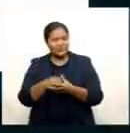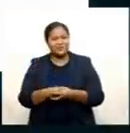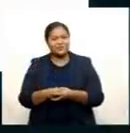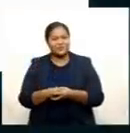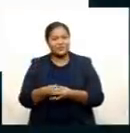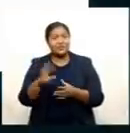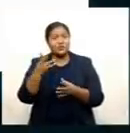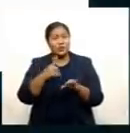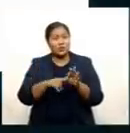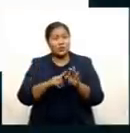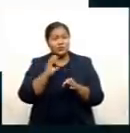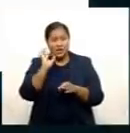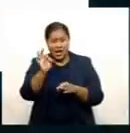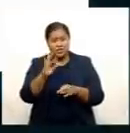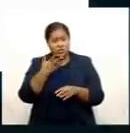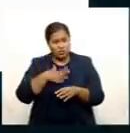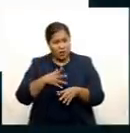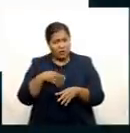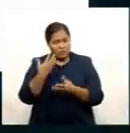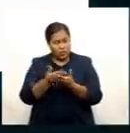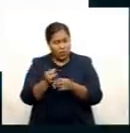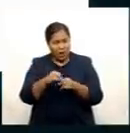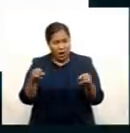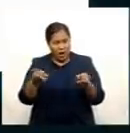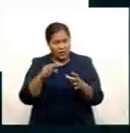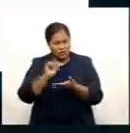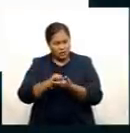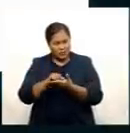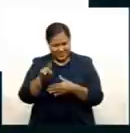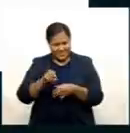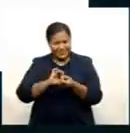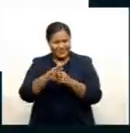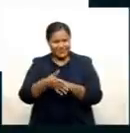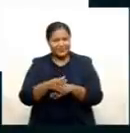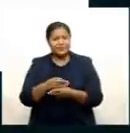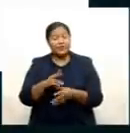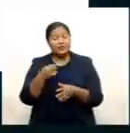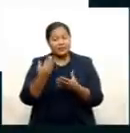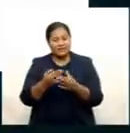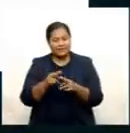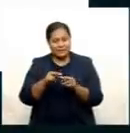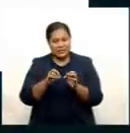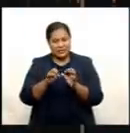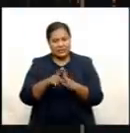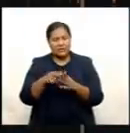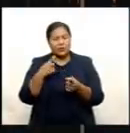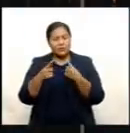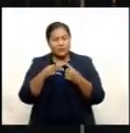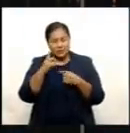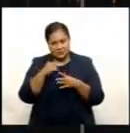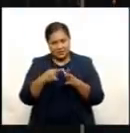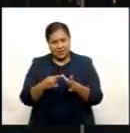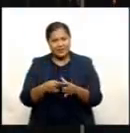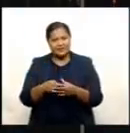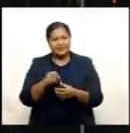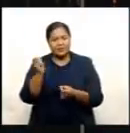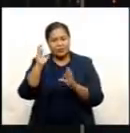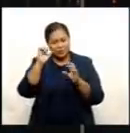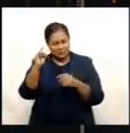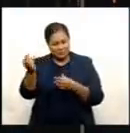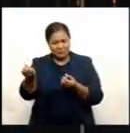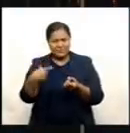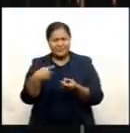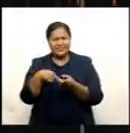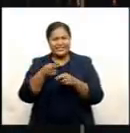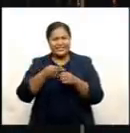are asking, do you prefer online shopping during this pandemic? Visit our FBC News website to answer. And remember to send us newsworthy